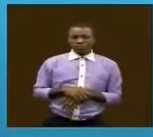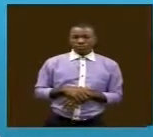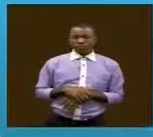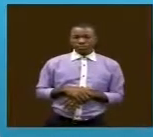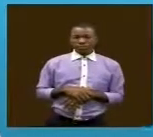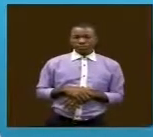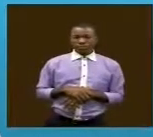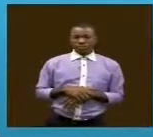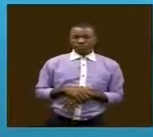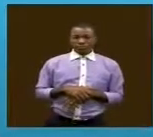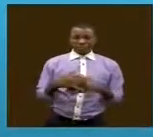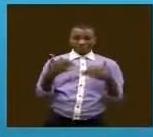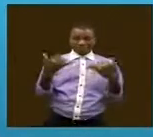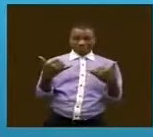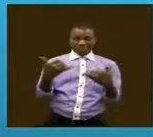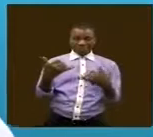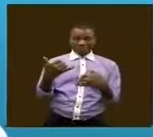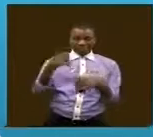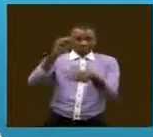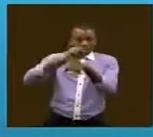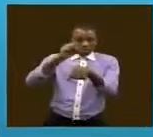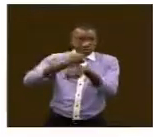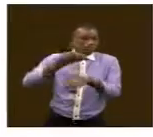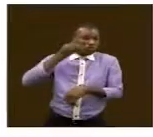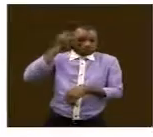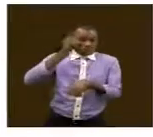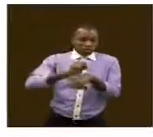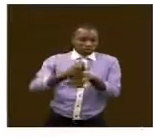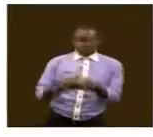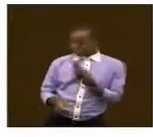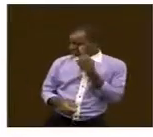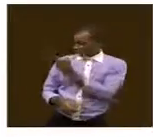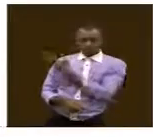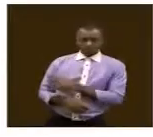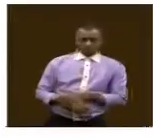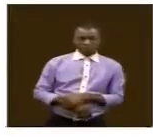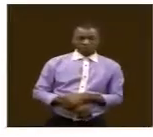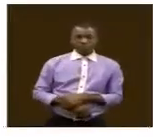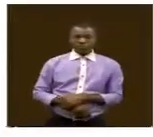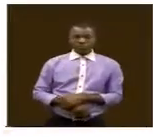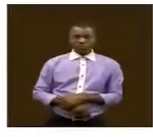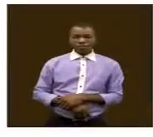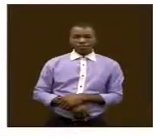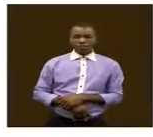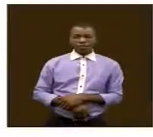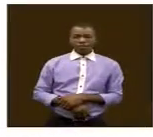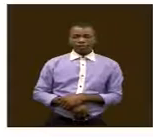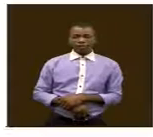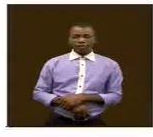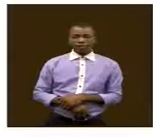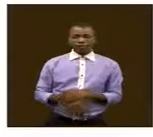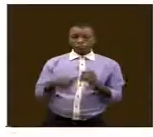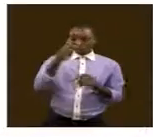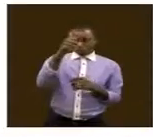We are taking this home, this our homework for this activity.